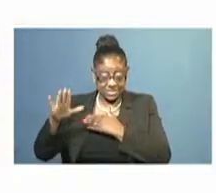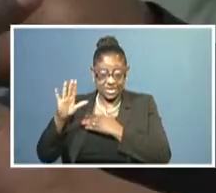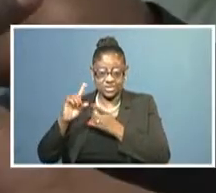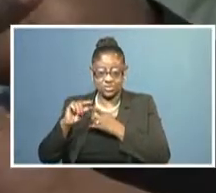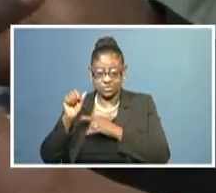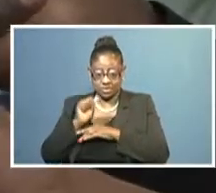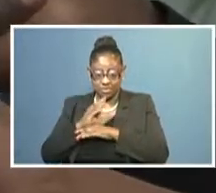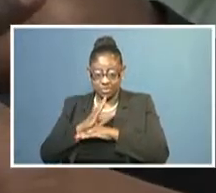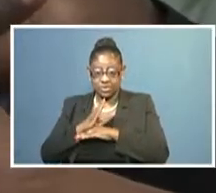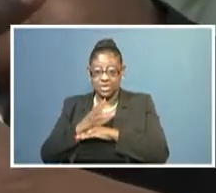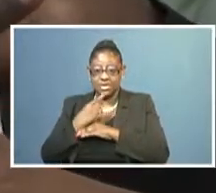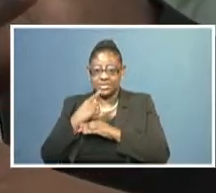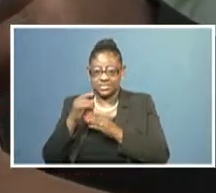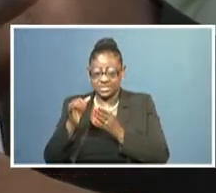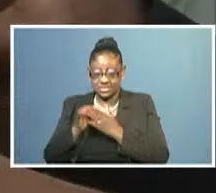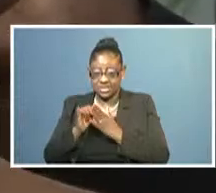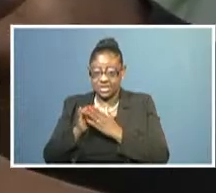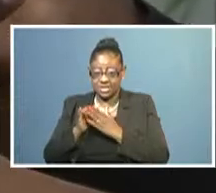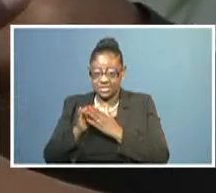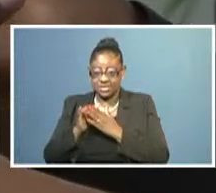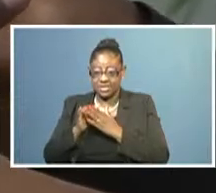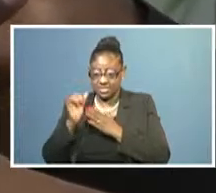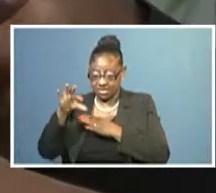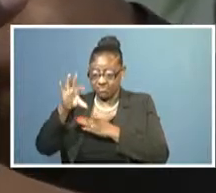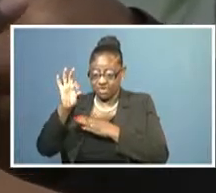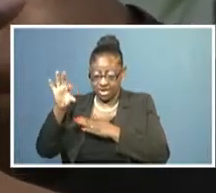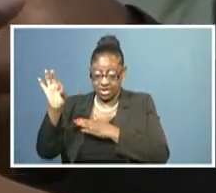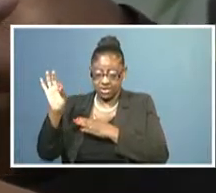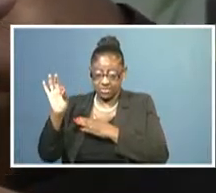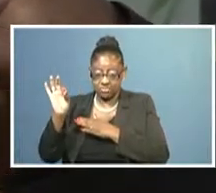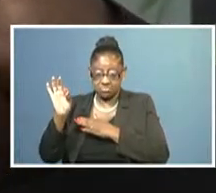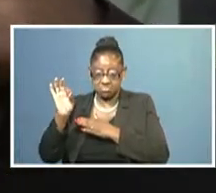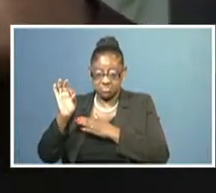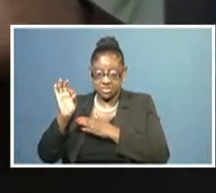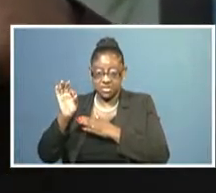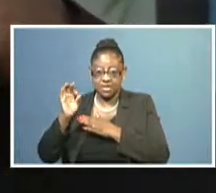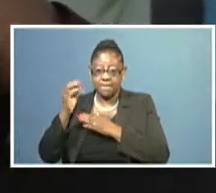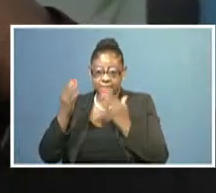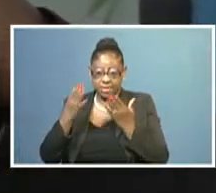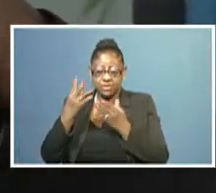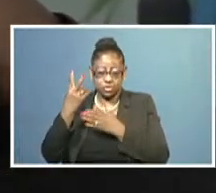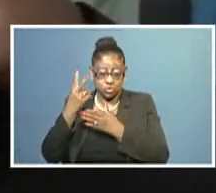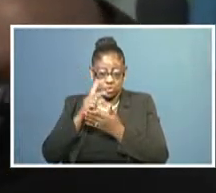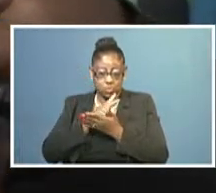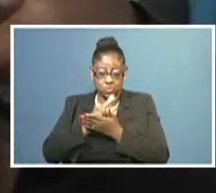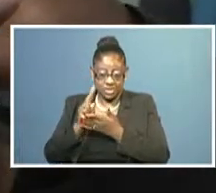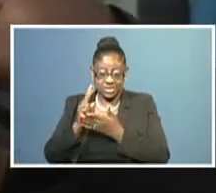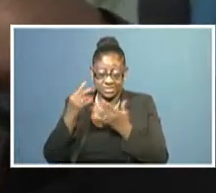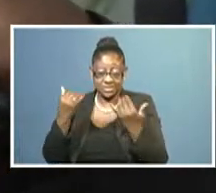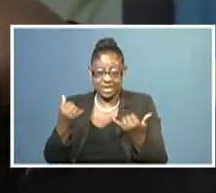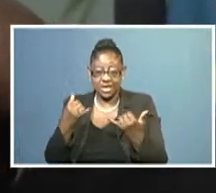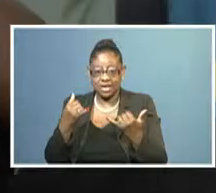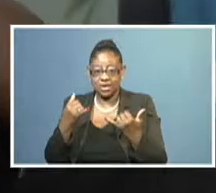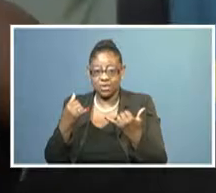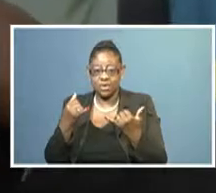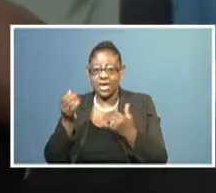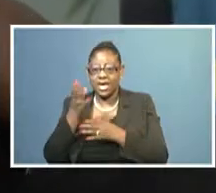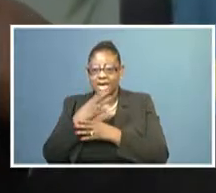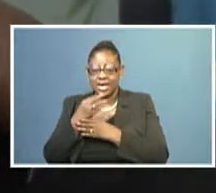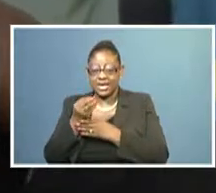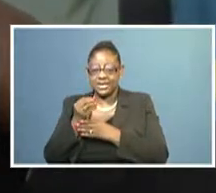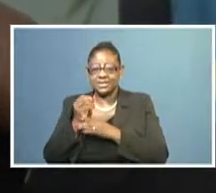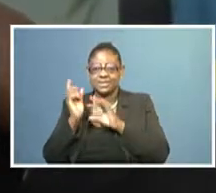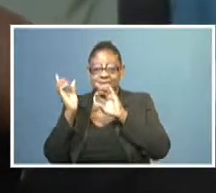this, teachers were identified for the last about 2 weeks now, and just the process of getting